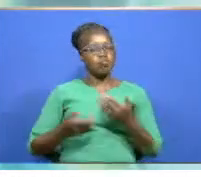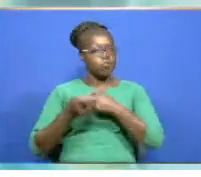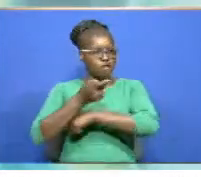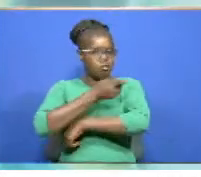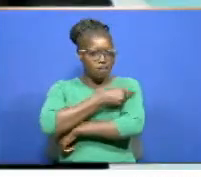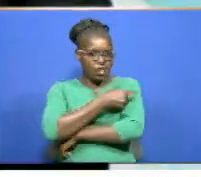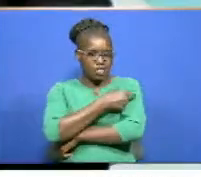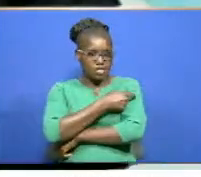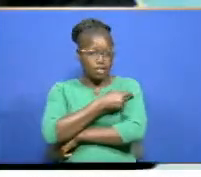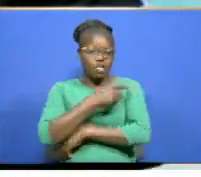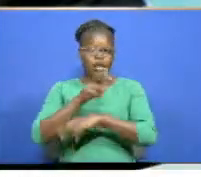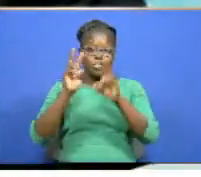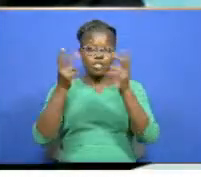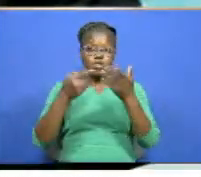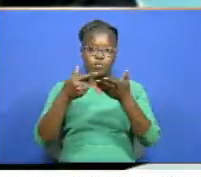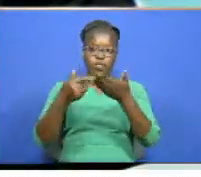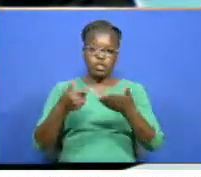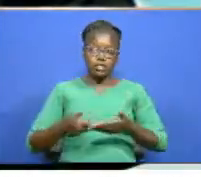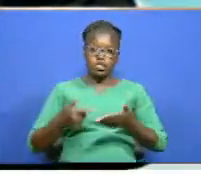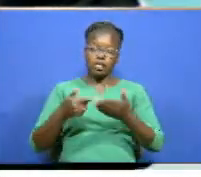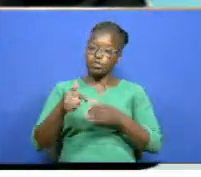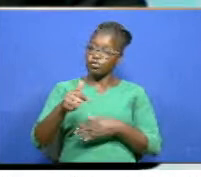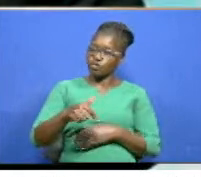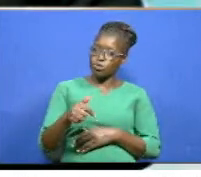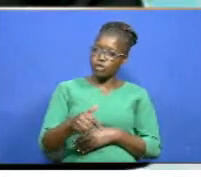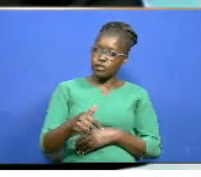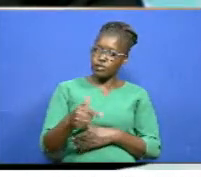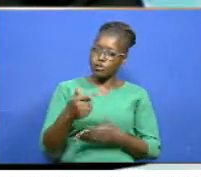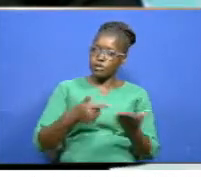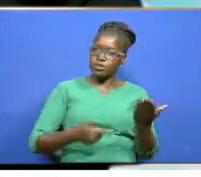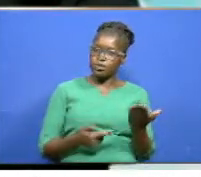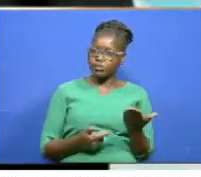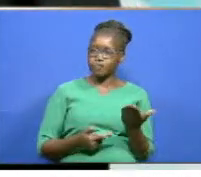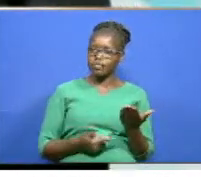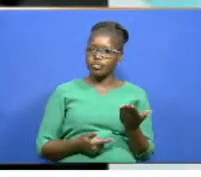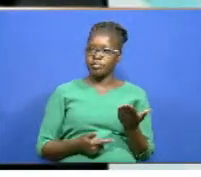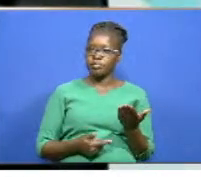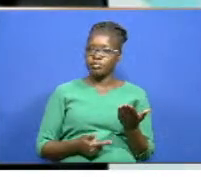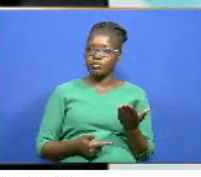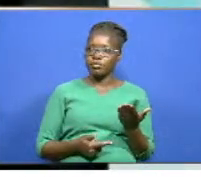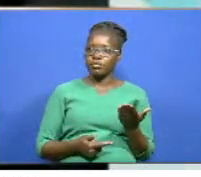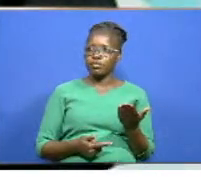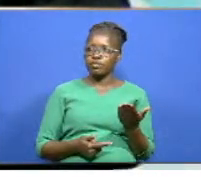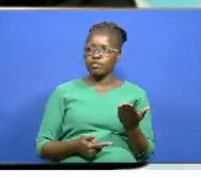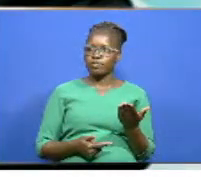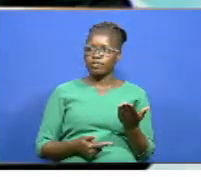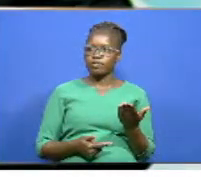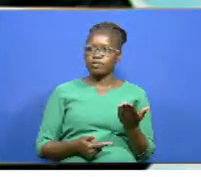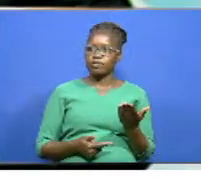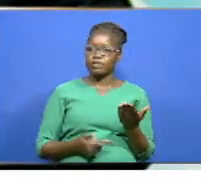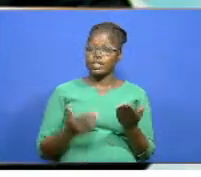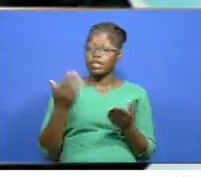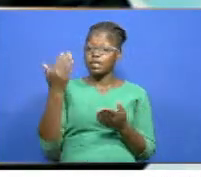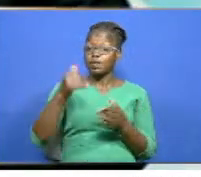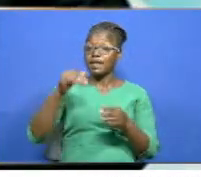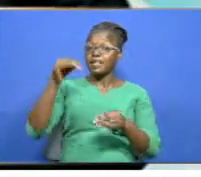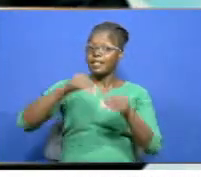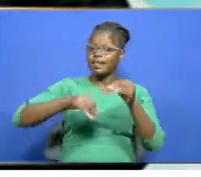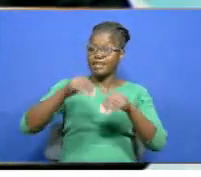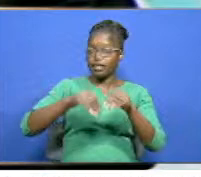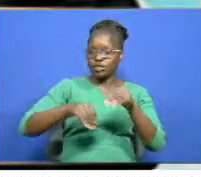looking at. But the topic of discussion today will be on the upcoming by-elections. Of course, we